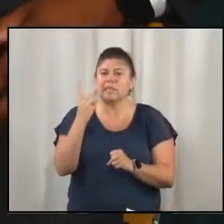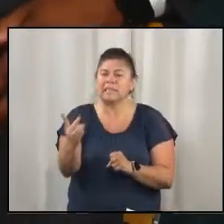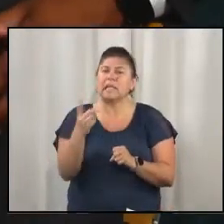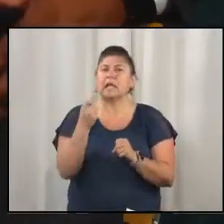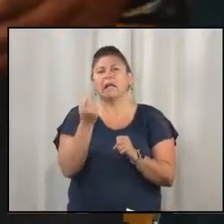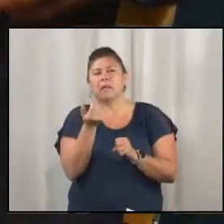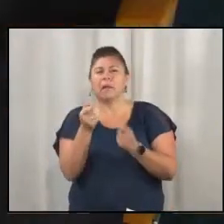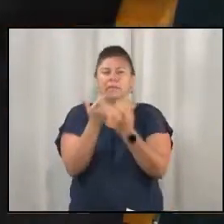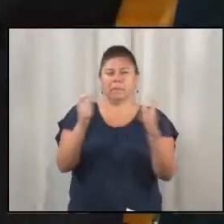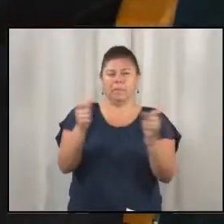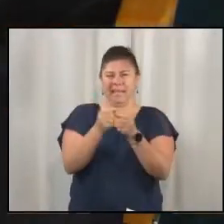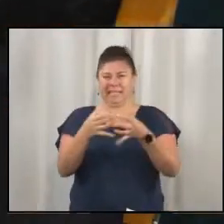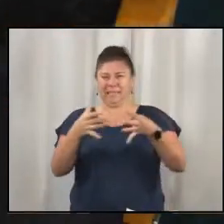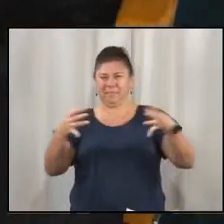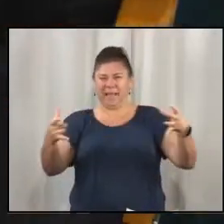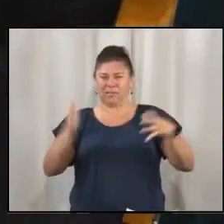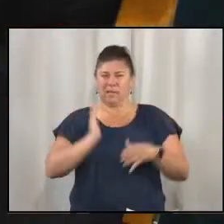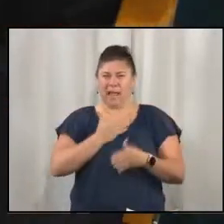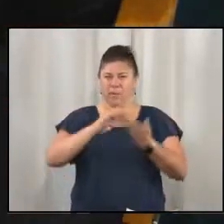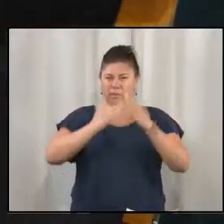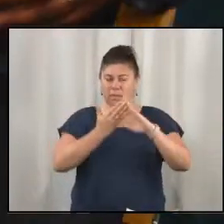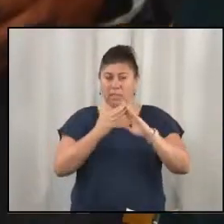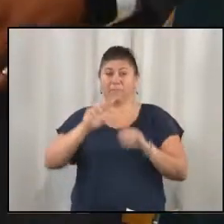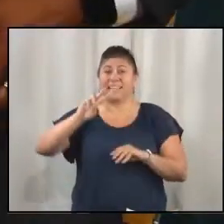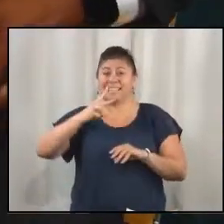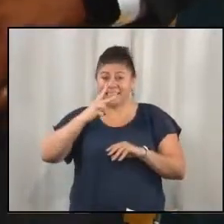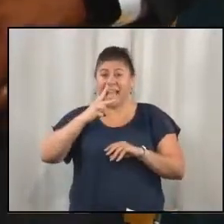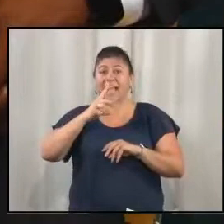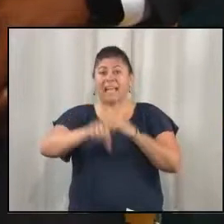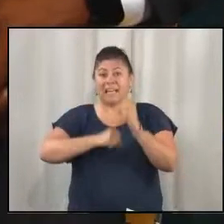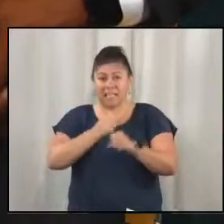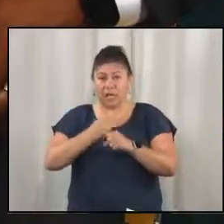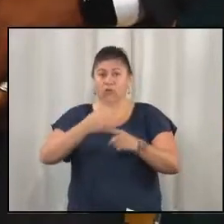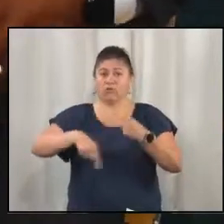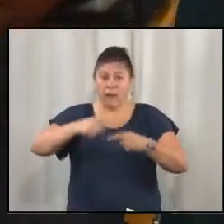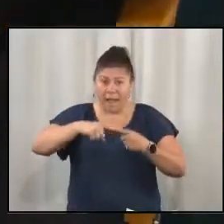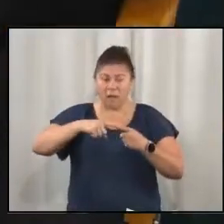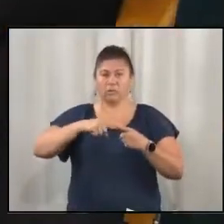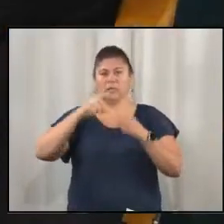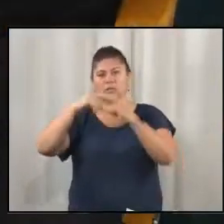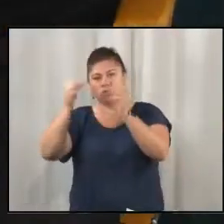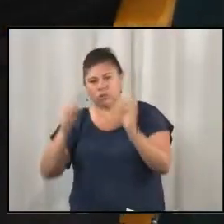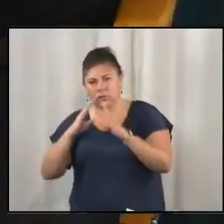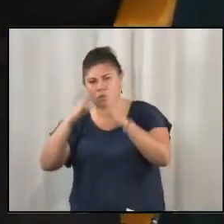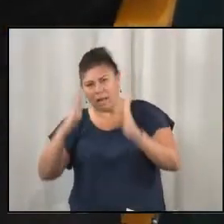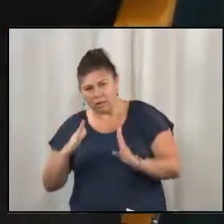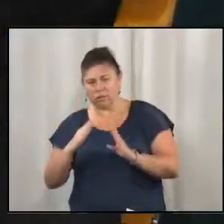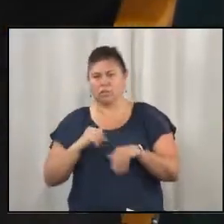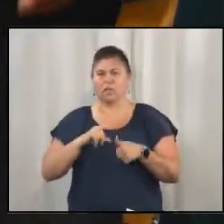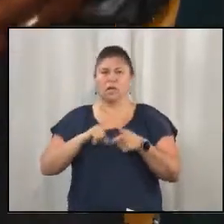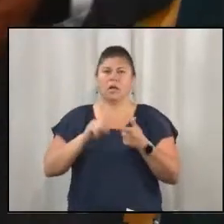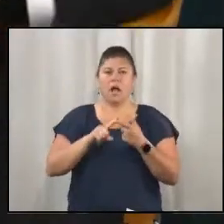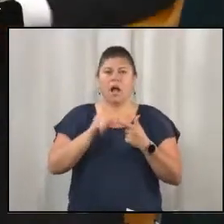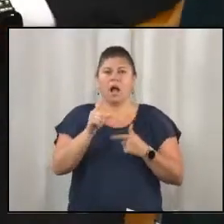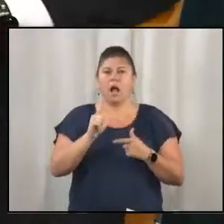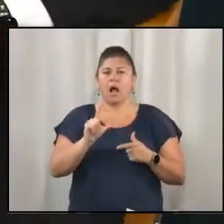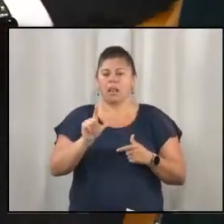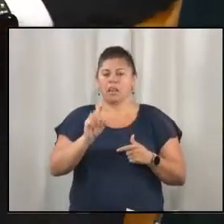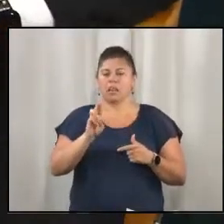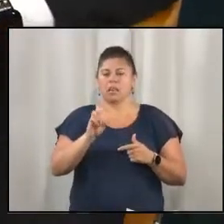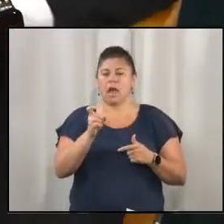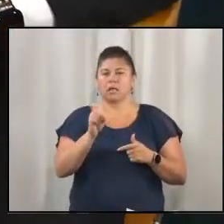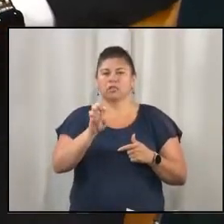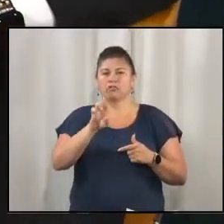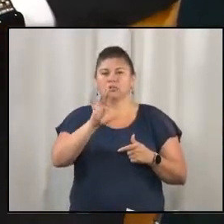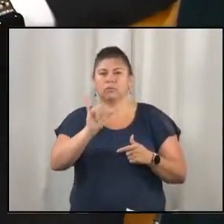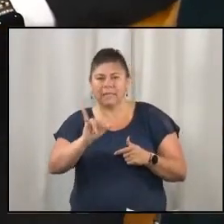our city's capacity. Yeah. You know, a second year-round shelter, Luxury Inn, which was a nuisance motel. I represented that area when I was on the